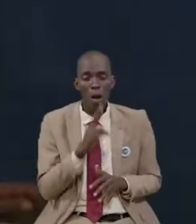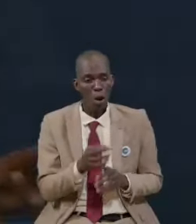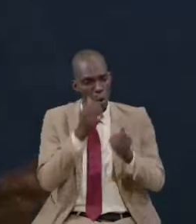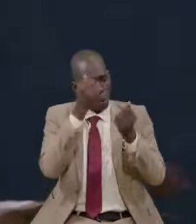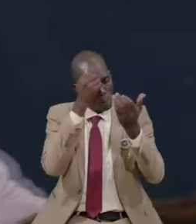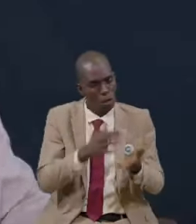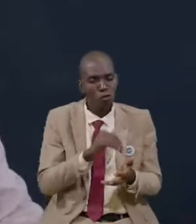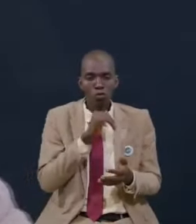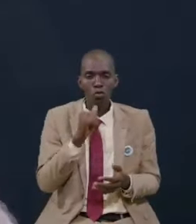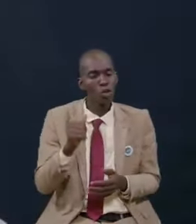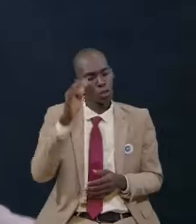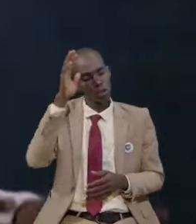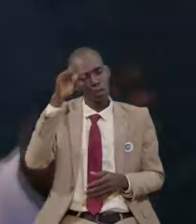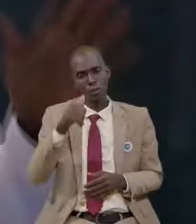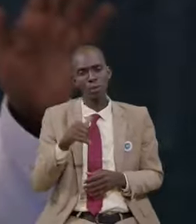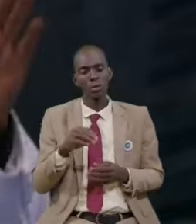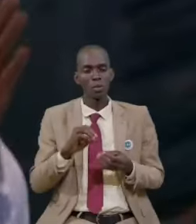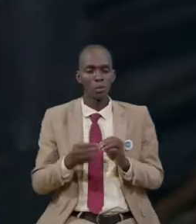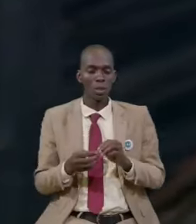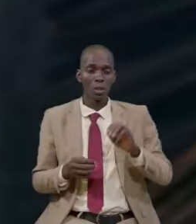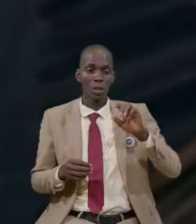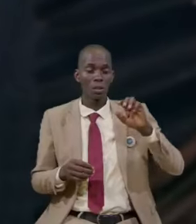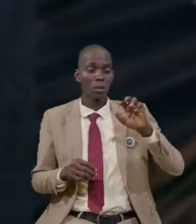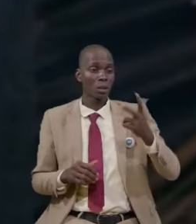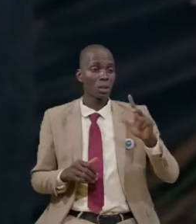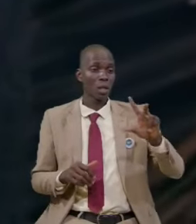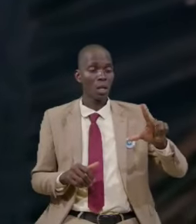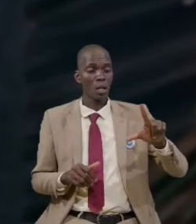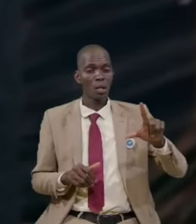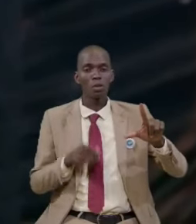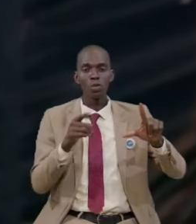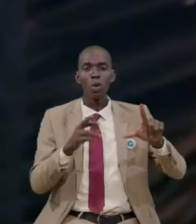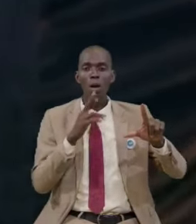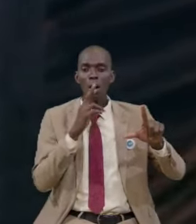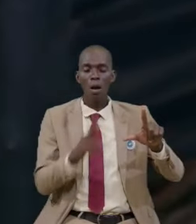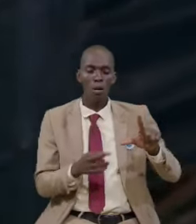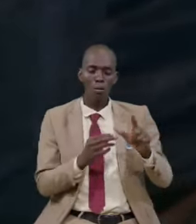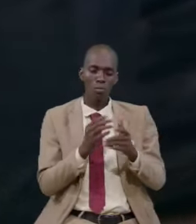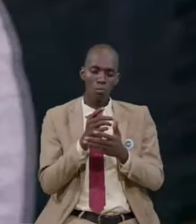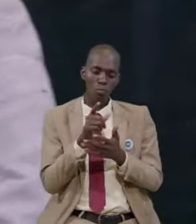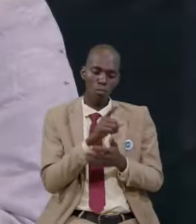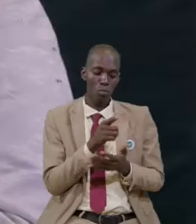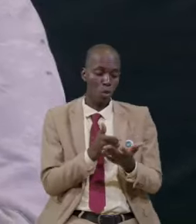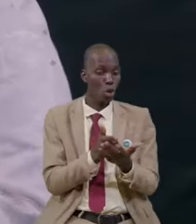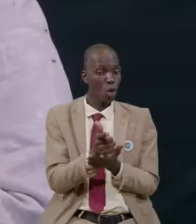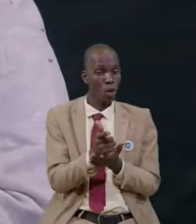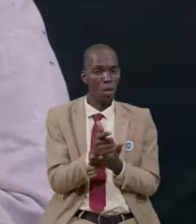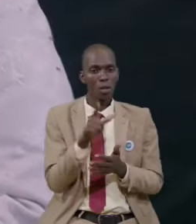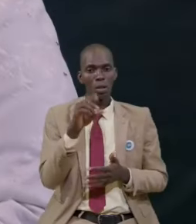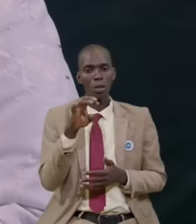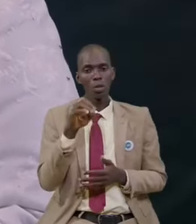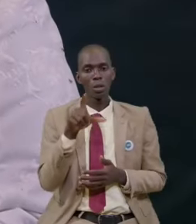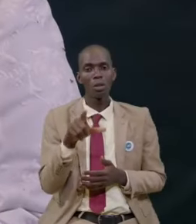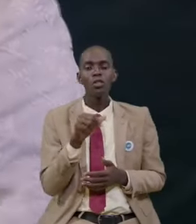we're loyal, we're not lawless. Loyal, not lawless. As the Lord touches your